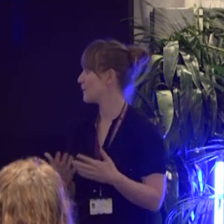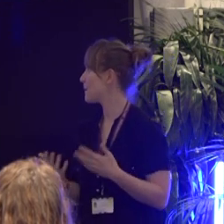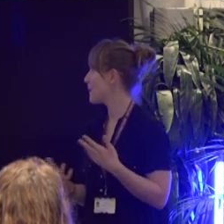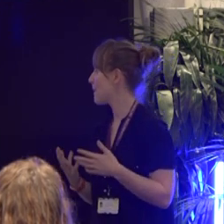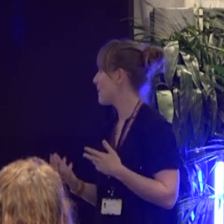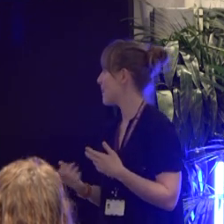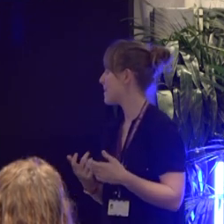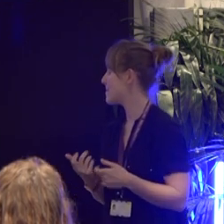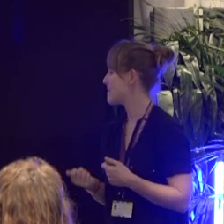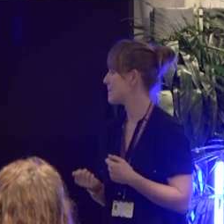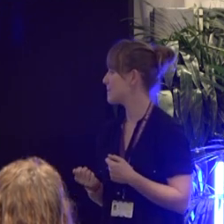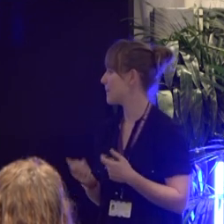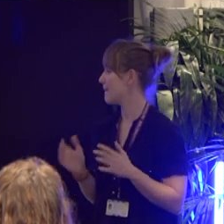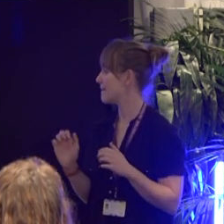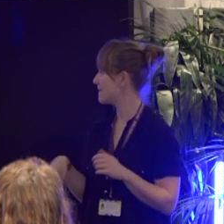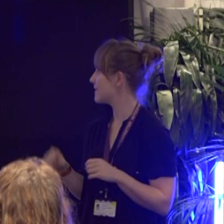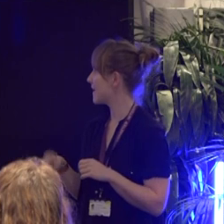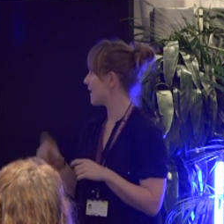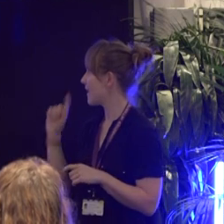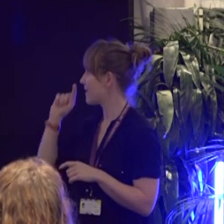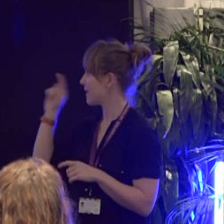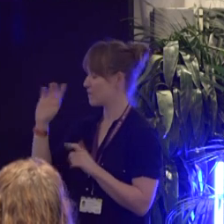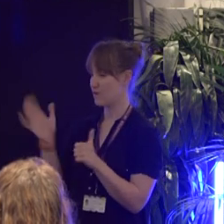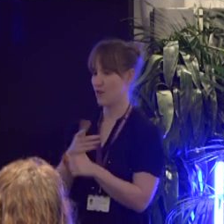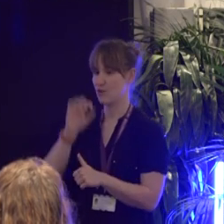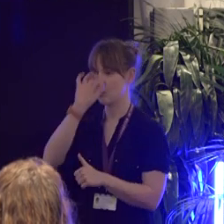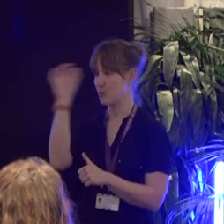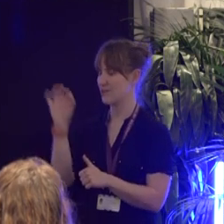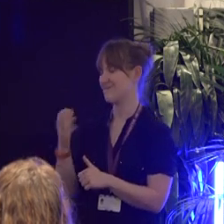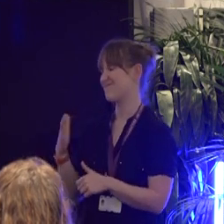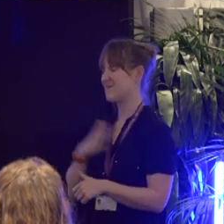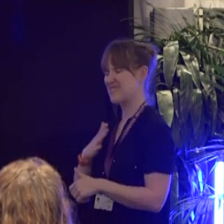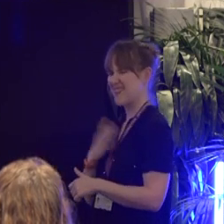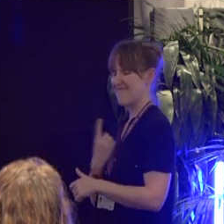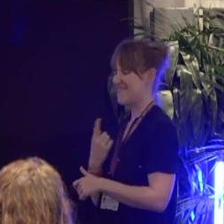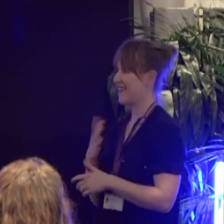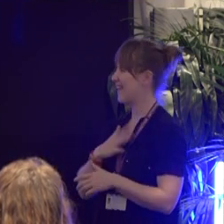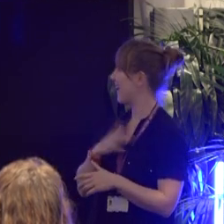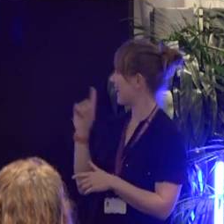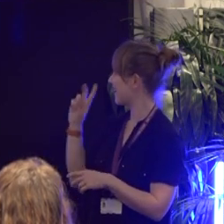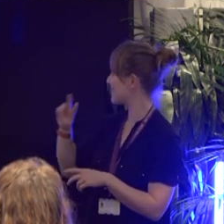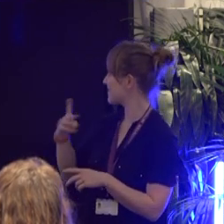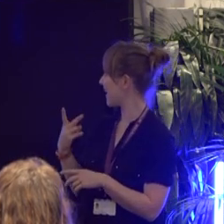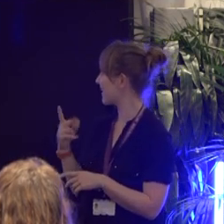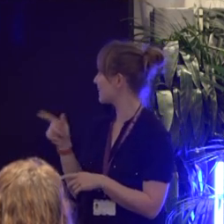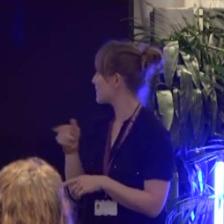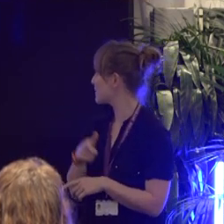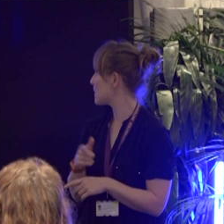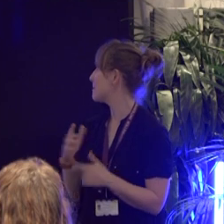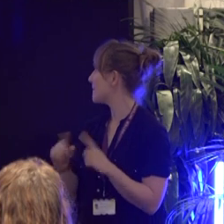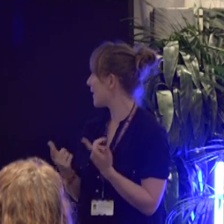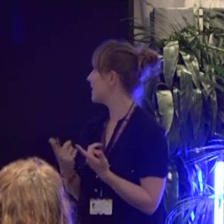Okay. Yeah, it's that first one, isn't it? I do really like the second one though. But let's go with the first